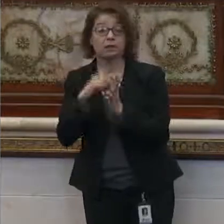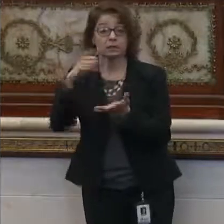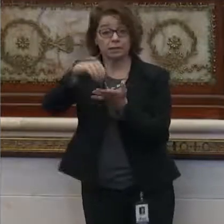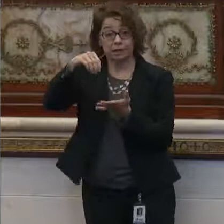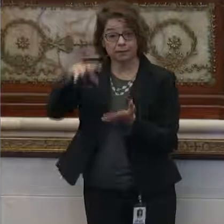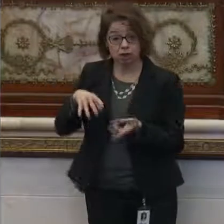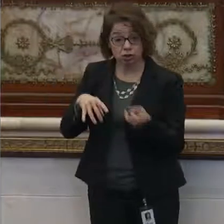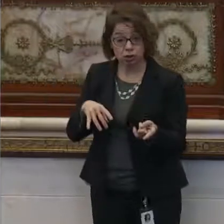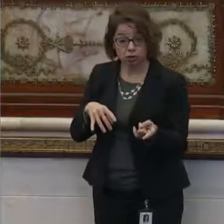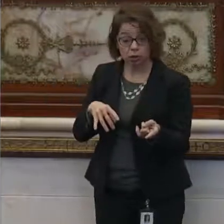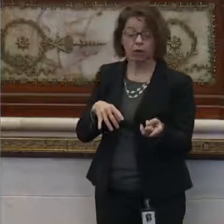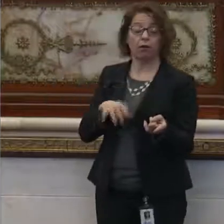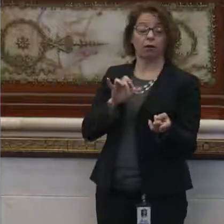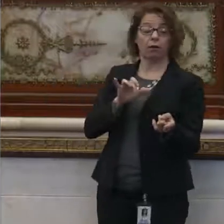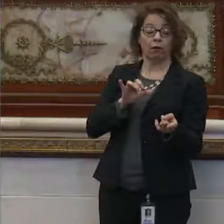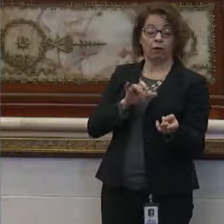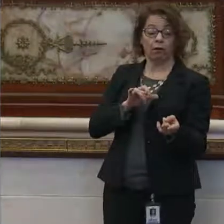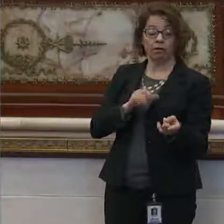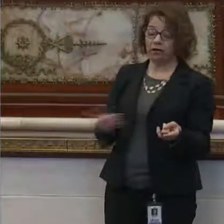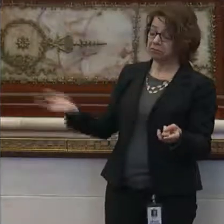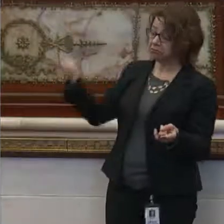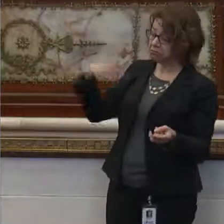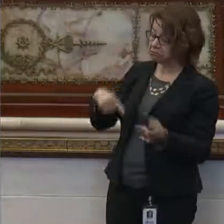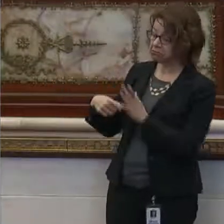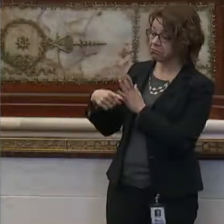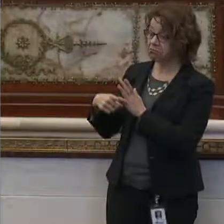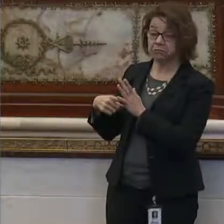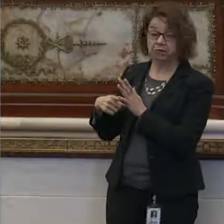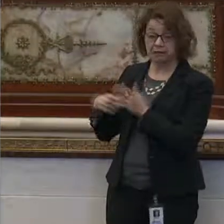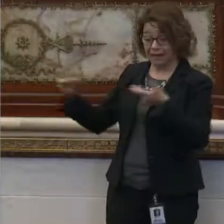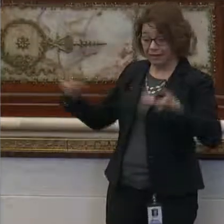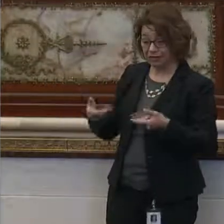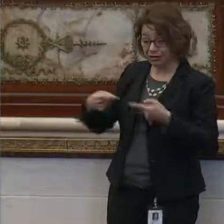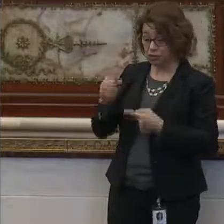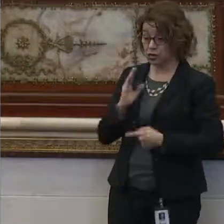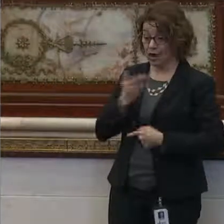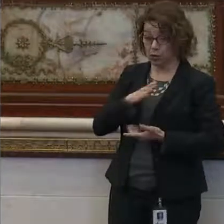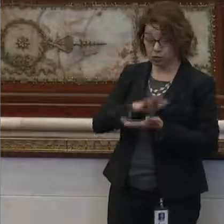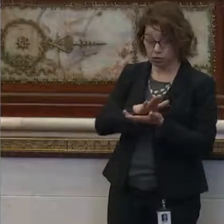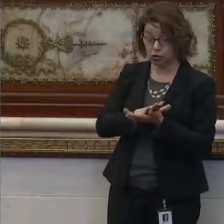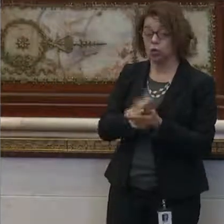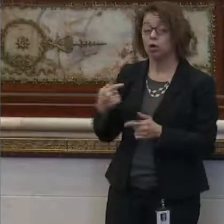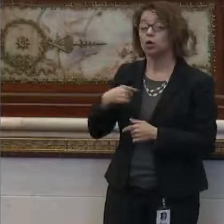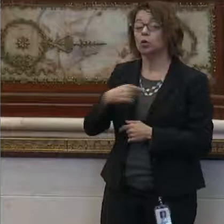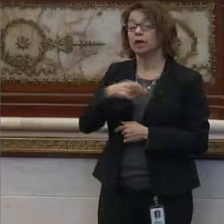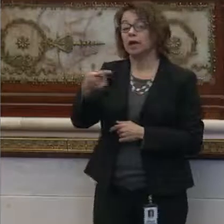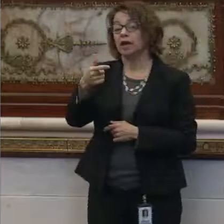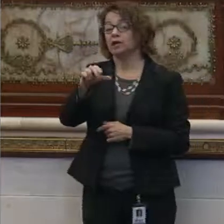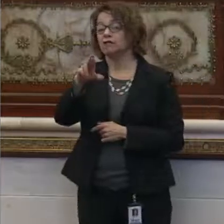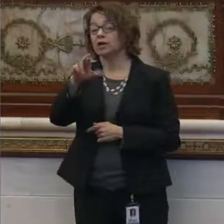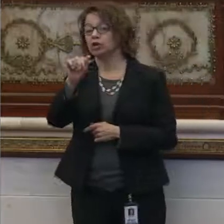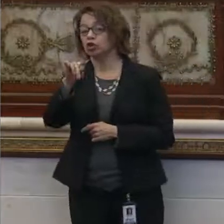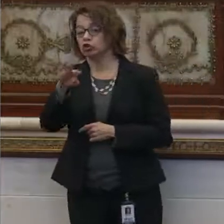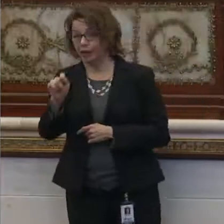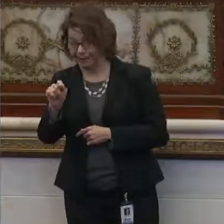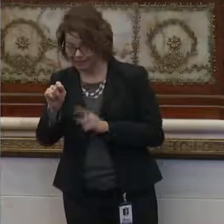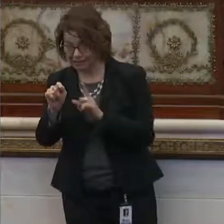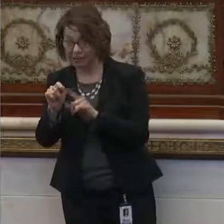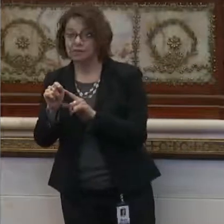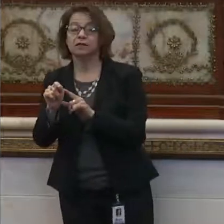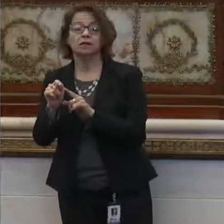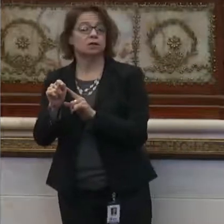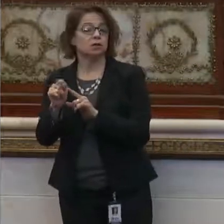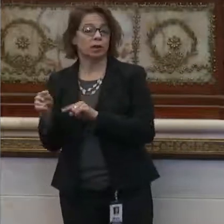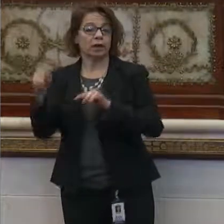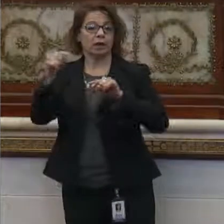program. They introduce us to their school. We have grants available, so we won't charge any school for a program. We